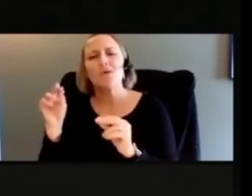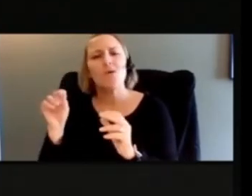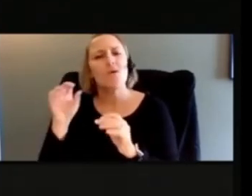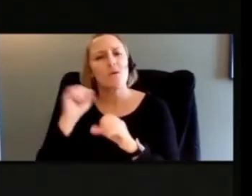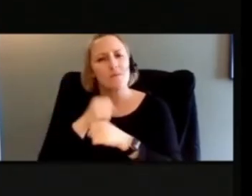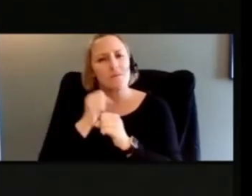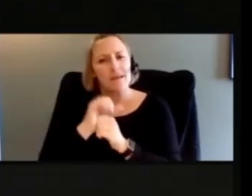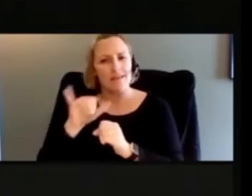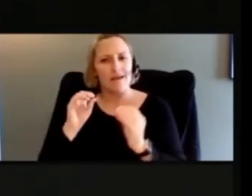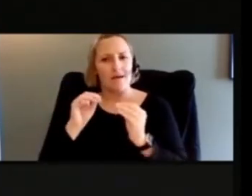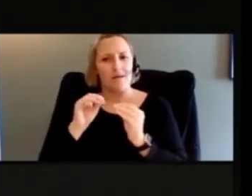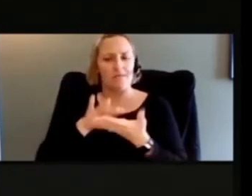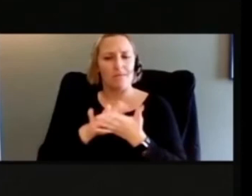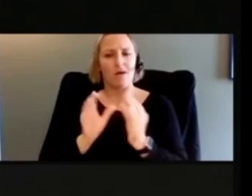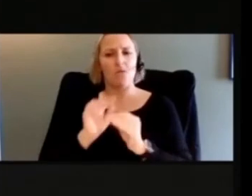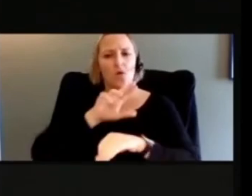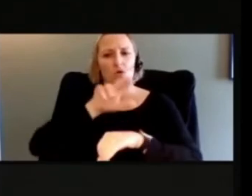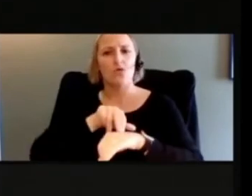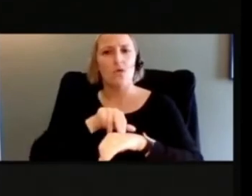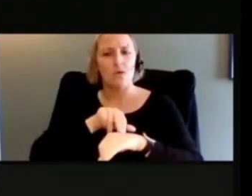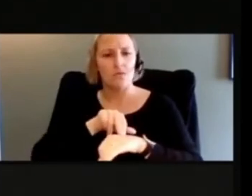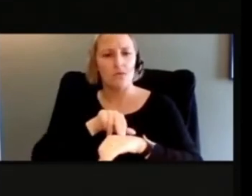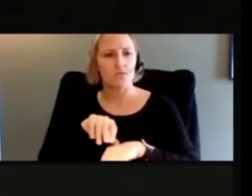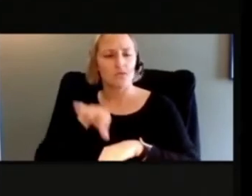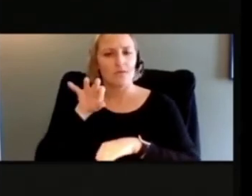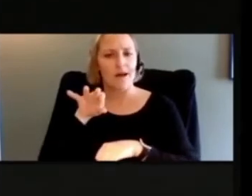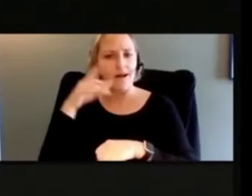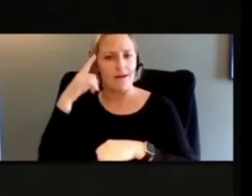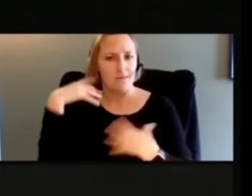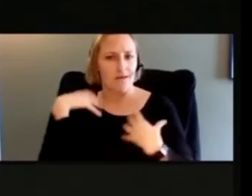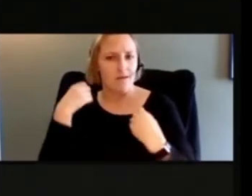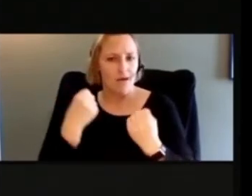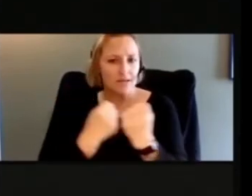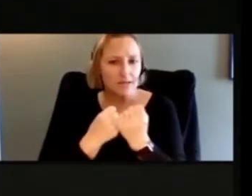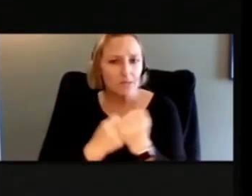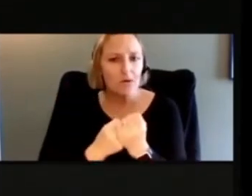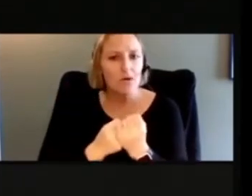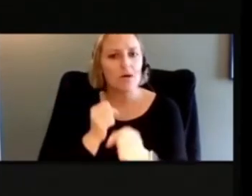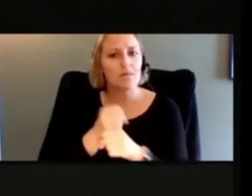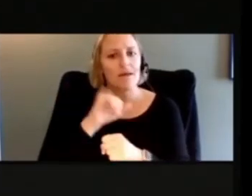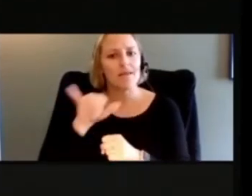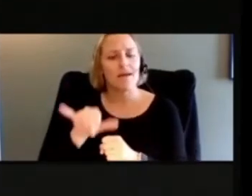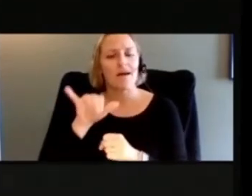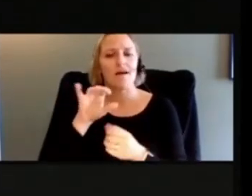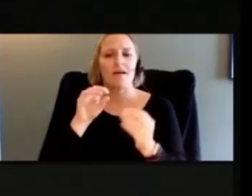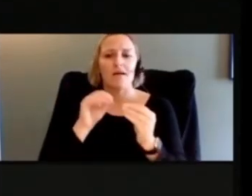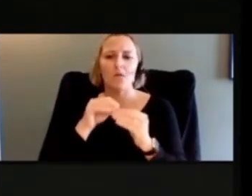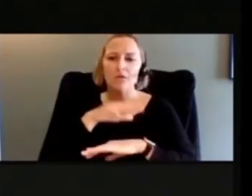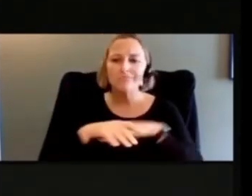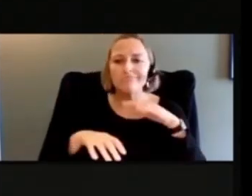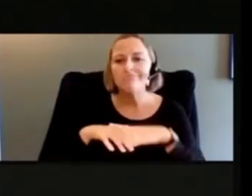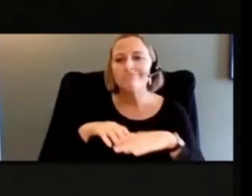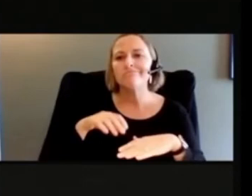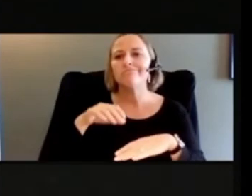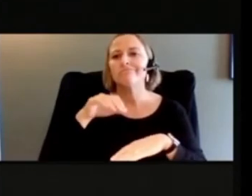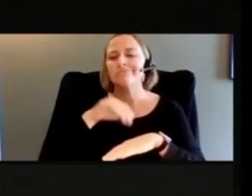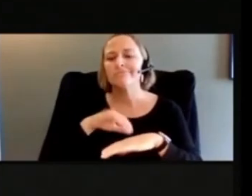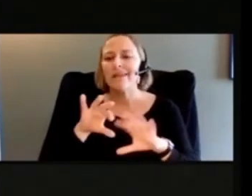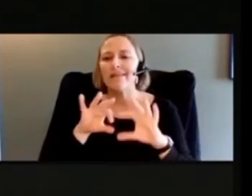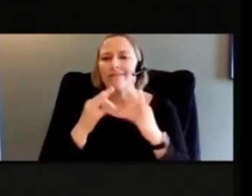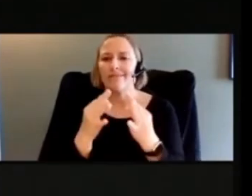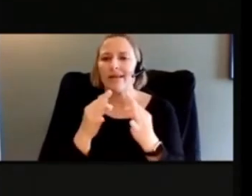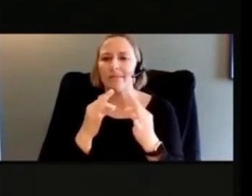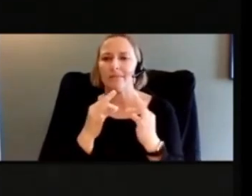health support, and to make it a part of a normal conversation on our family tables. And next slide,